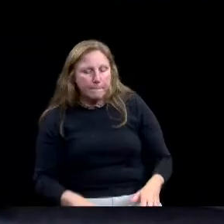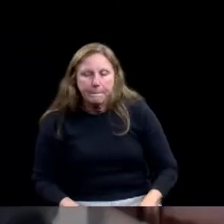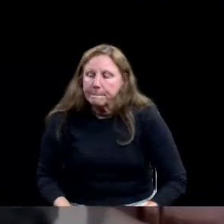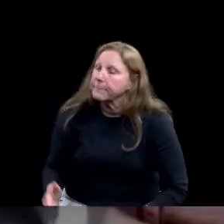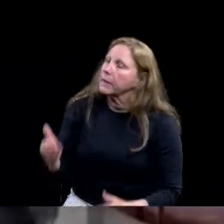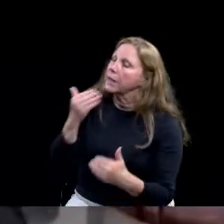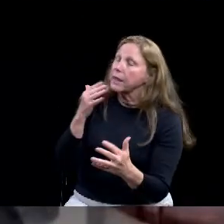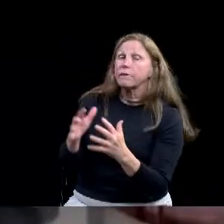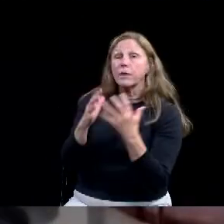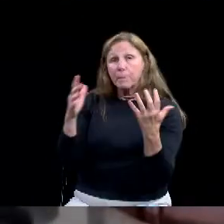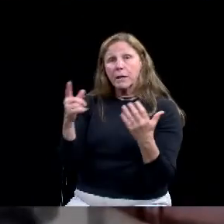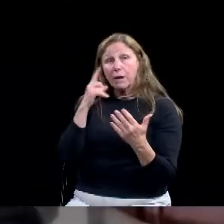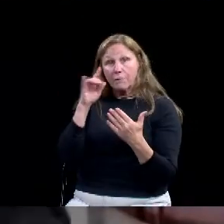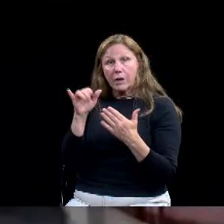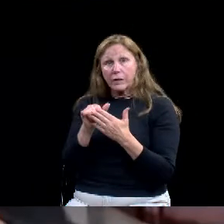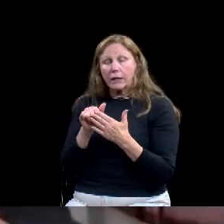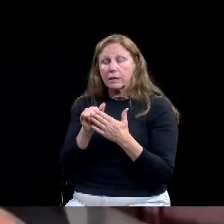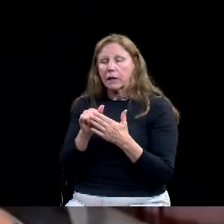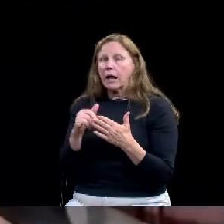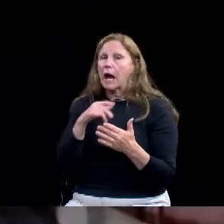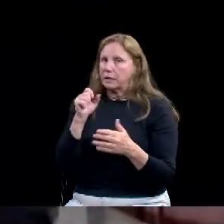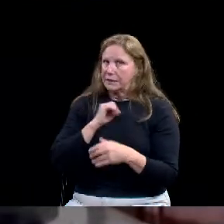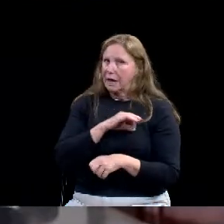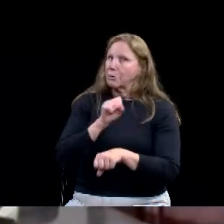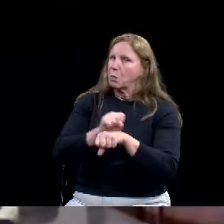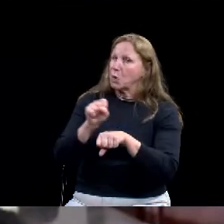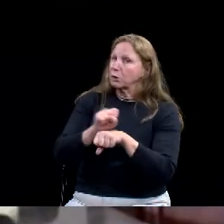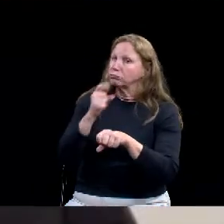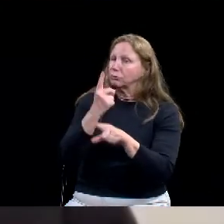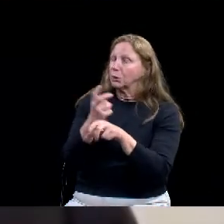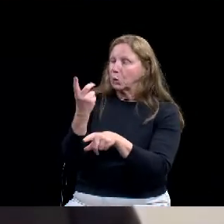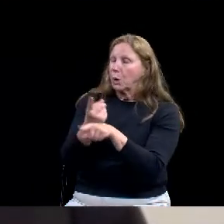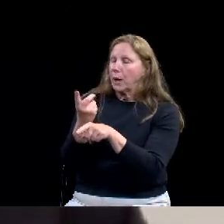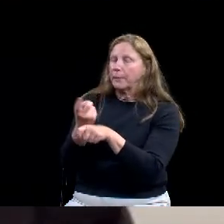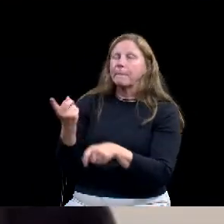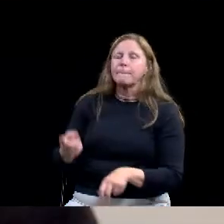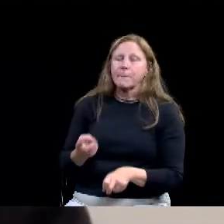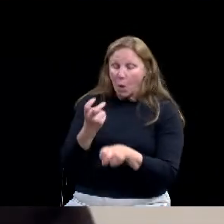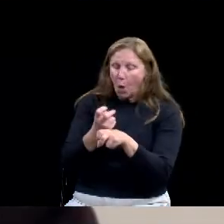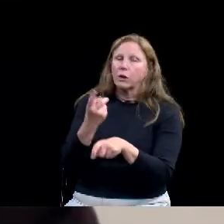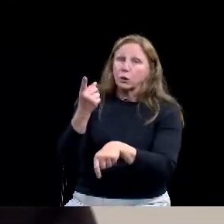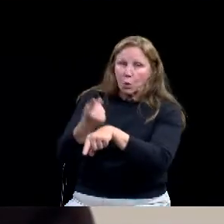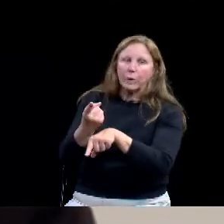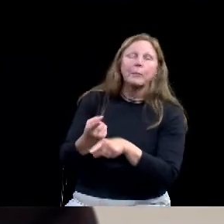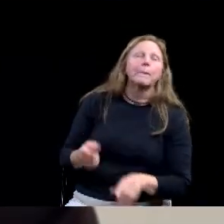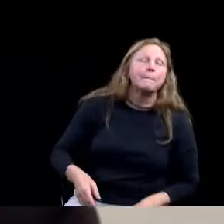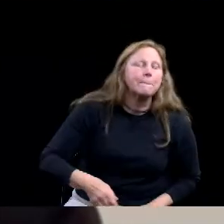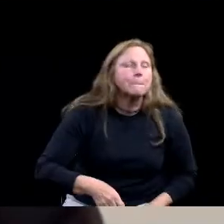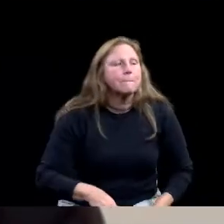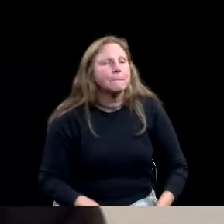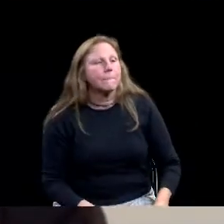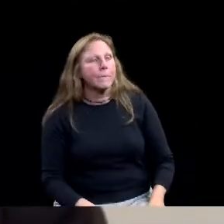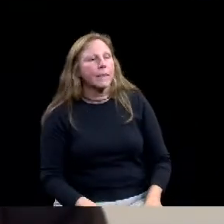Hector, I'm going to follow you on this one. I know you want to say something about the other IRs, but I've got just a couple of comments on this one too. Yeah, thanks,